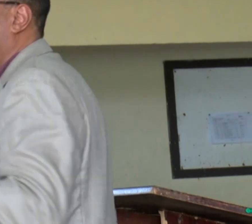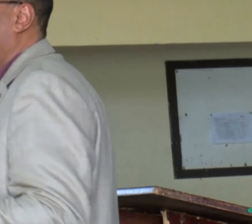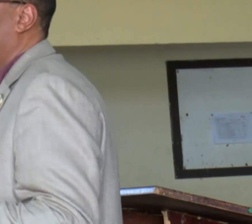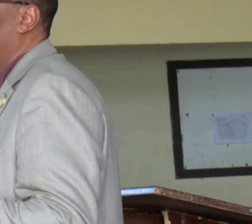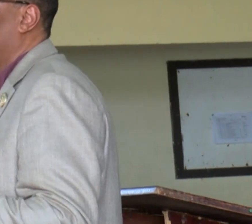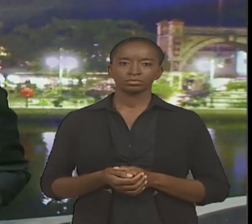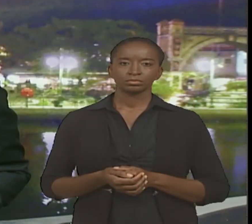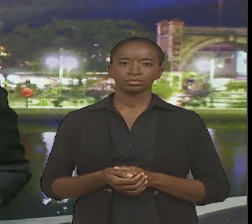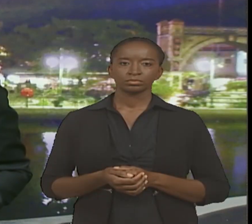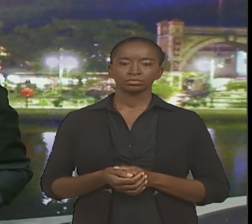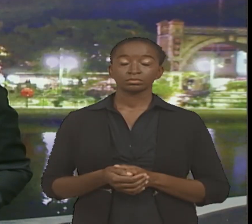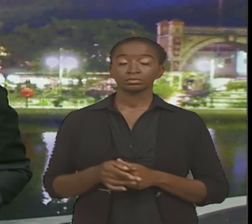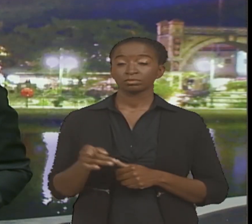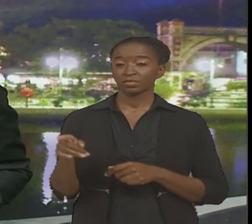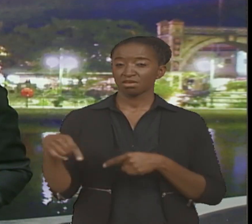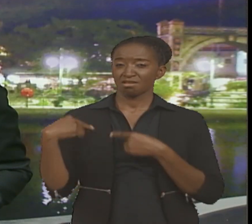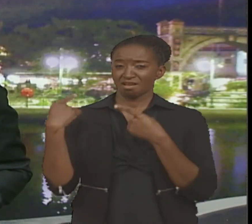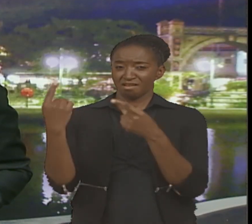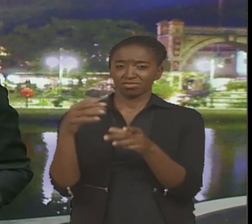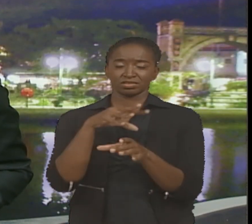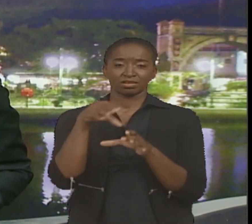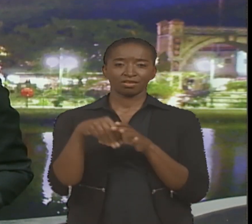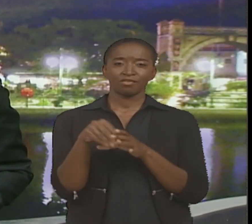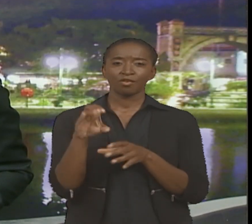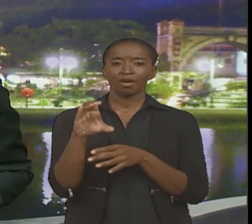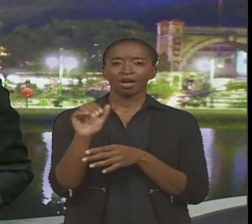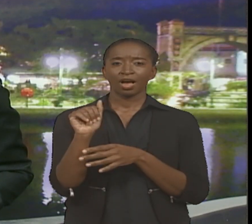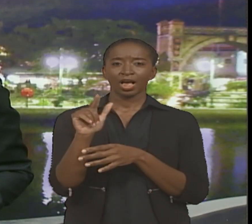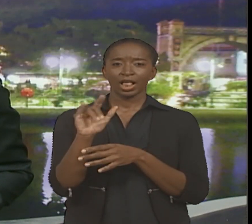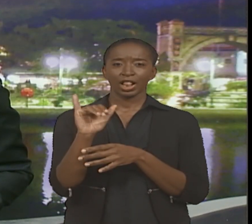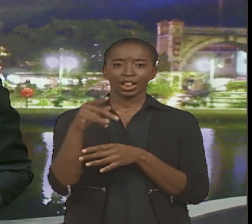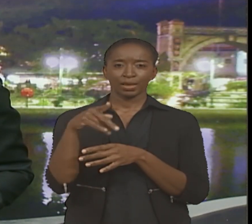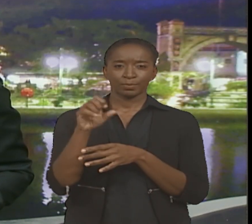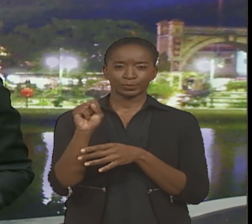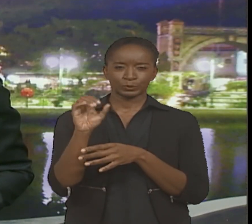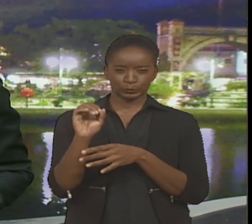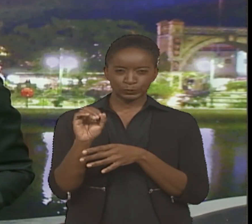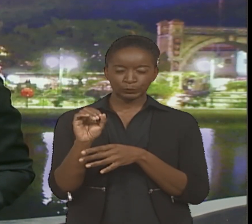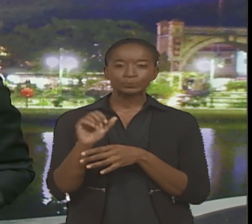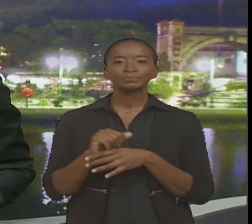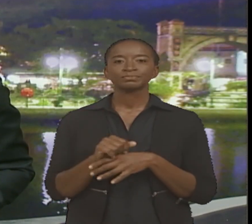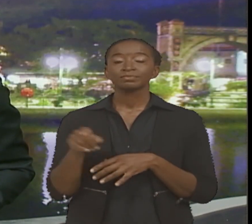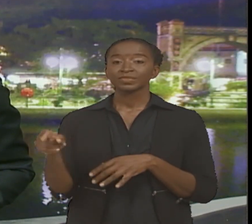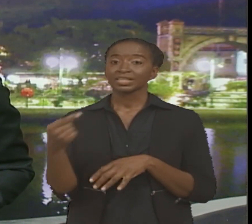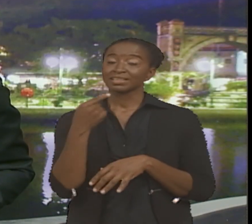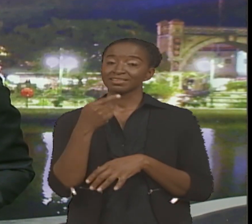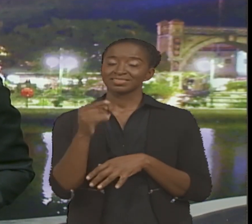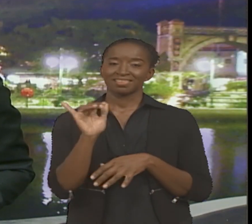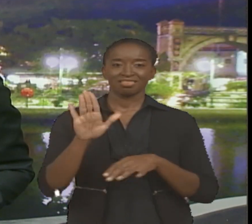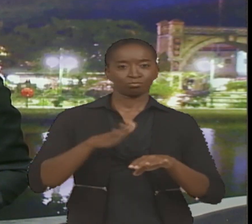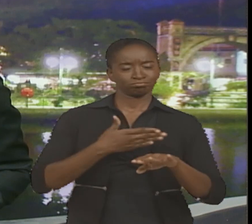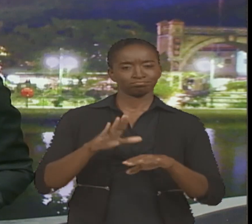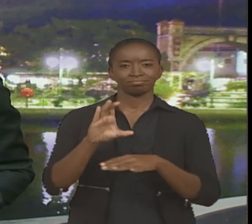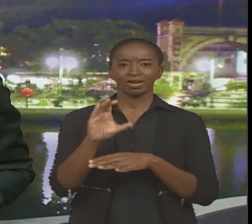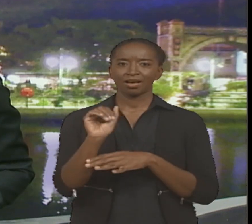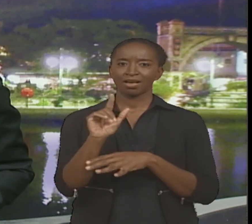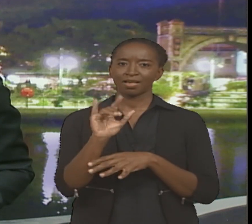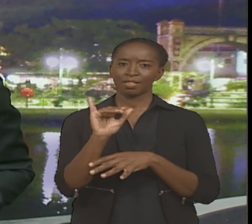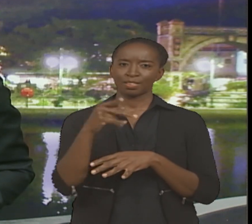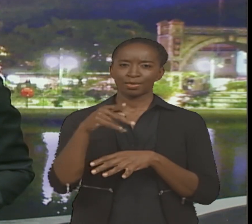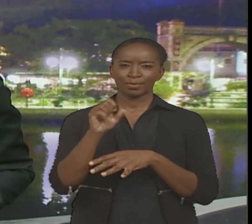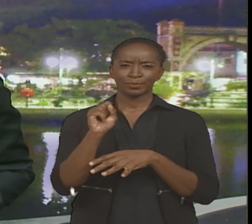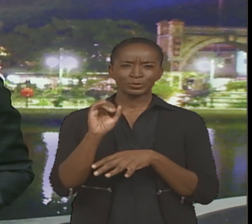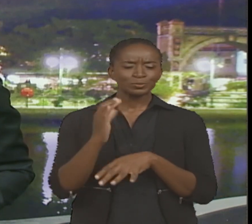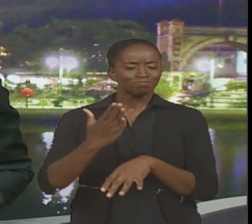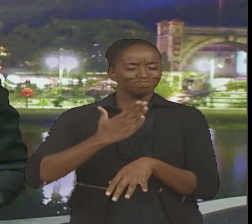well. Meanwhile, veteran Trinidadian calypsonian Winston Gypsy Peters says calypso is part of who we are as a